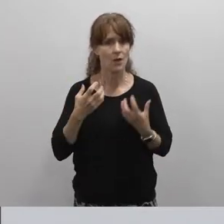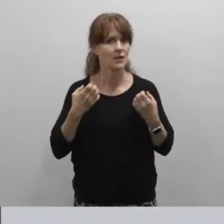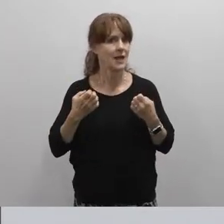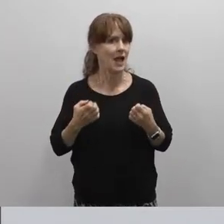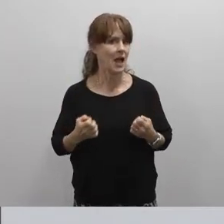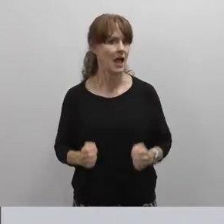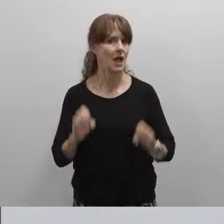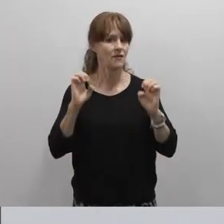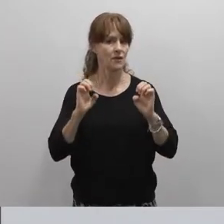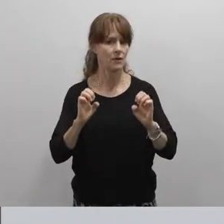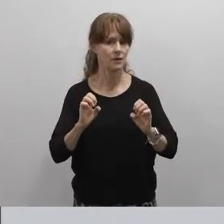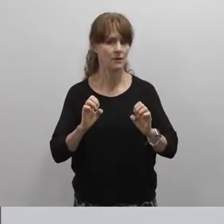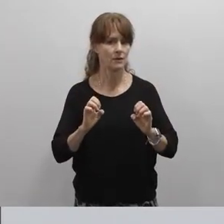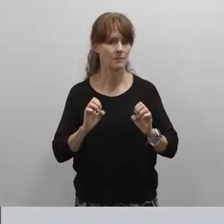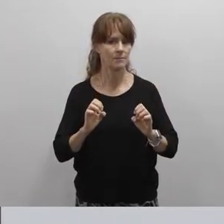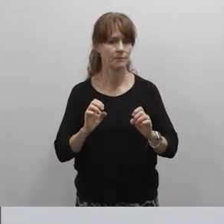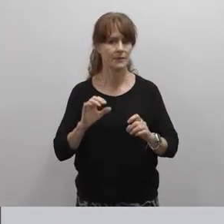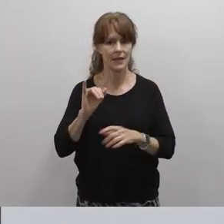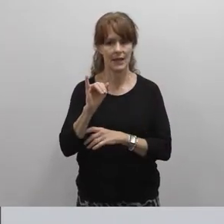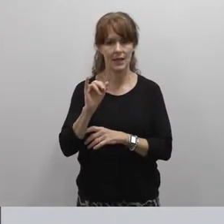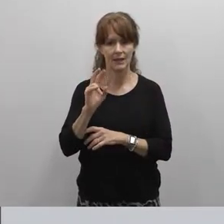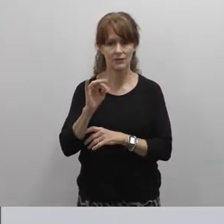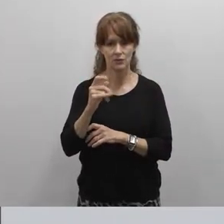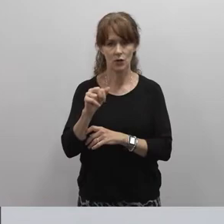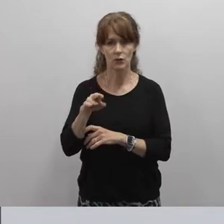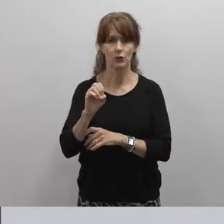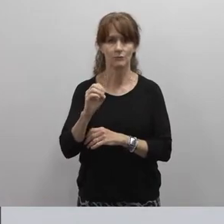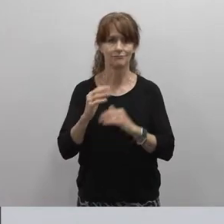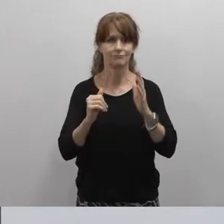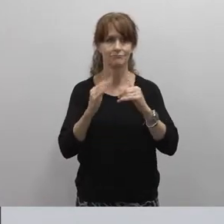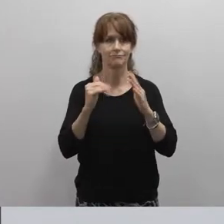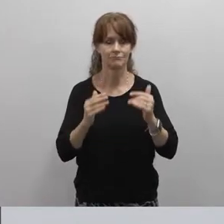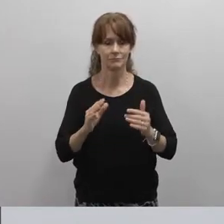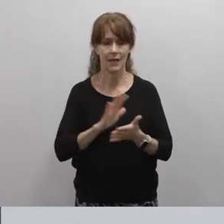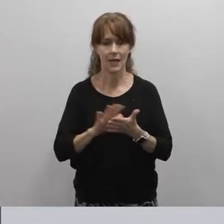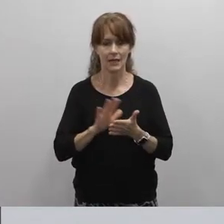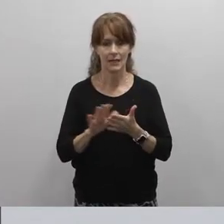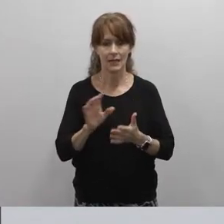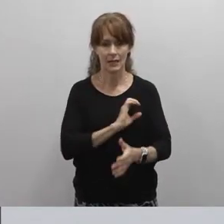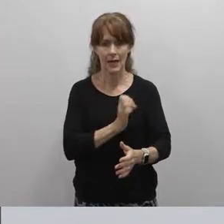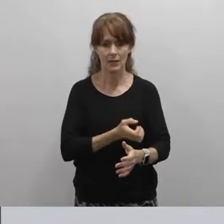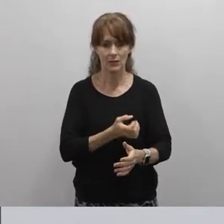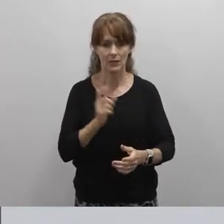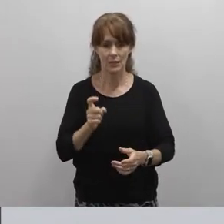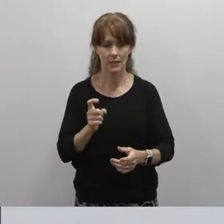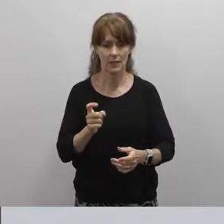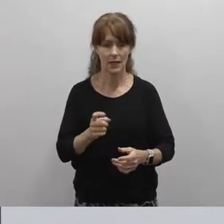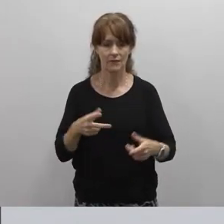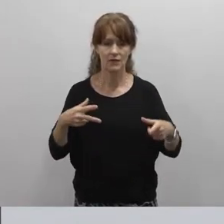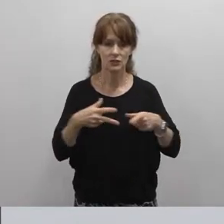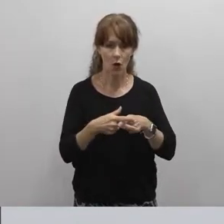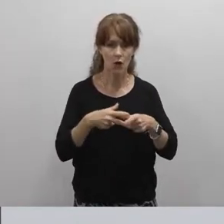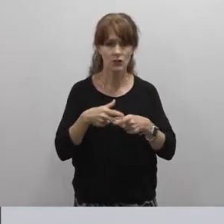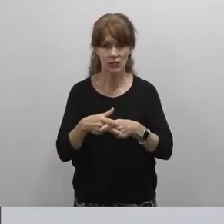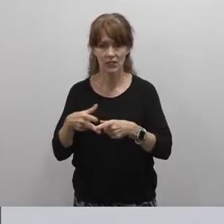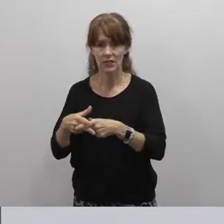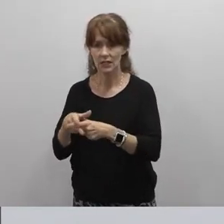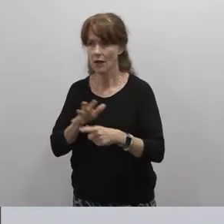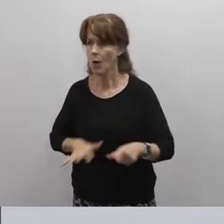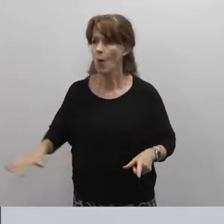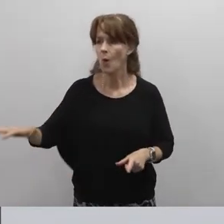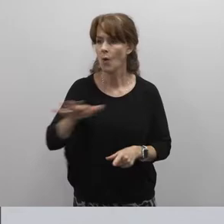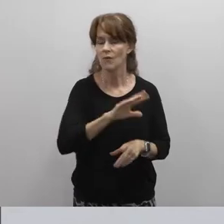we need to embark on the front end, though, and that's our infrastructure, right? So if we're going to have a clean energy fleet, we need to have charging stations spread across the district as